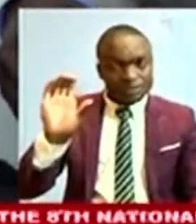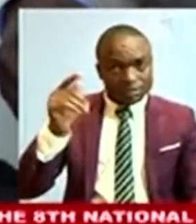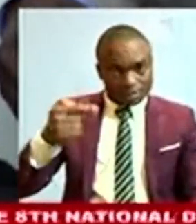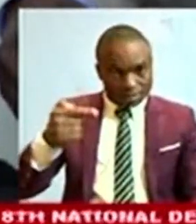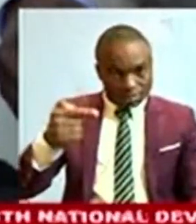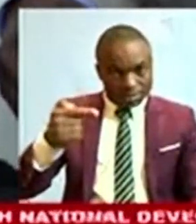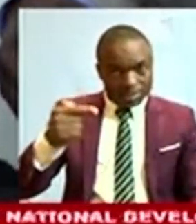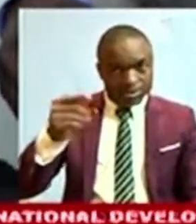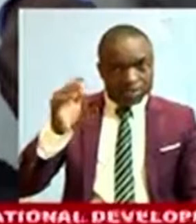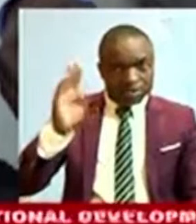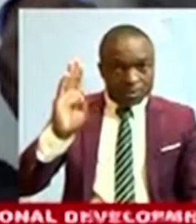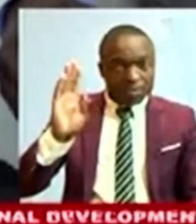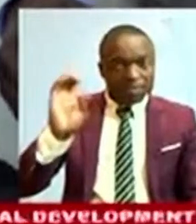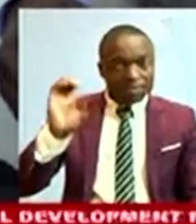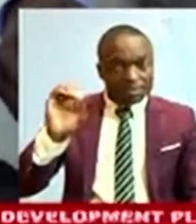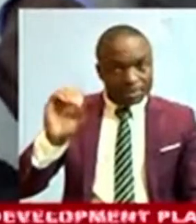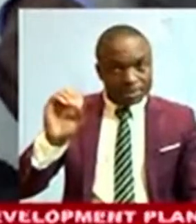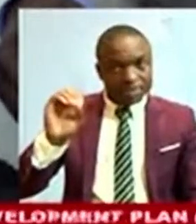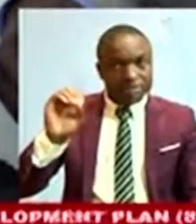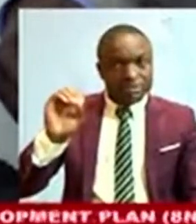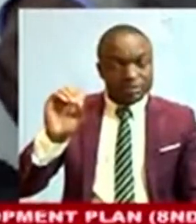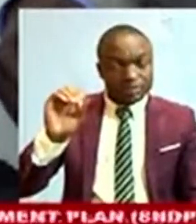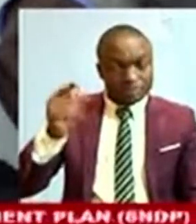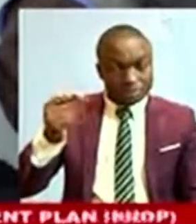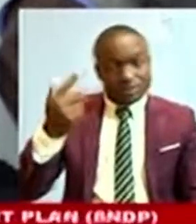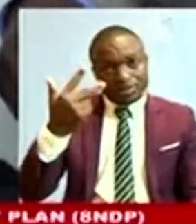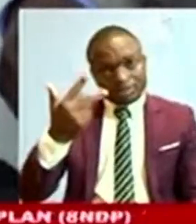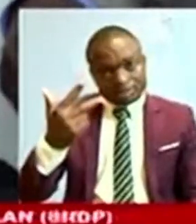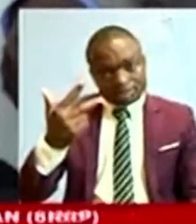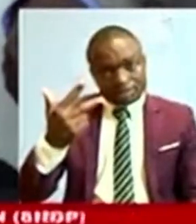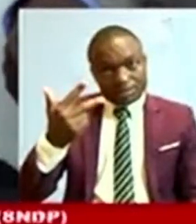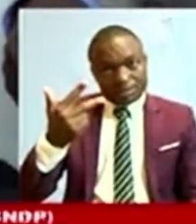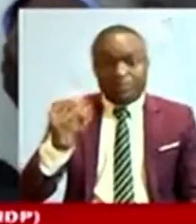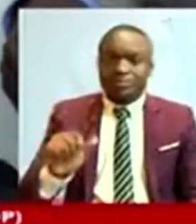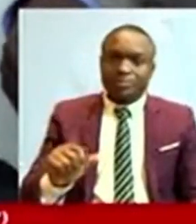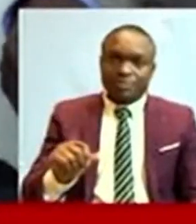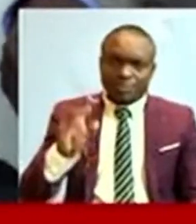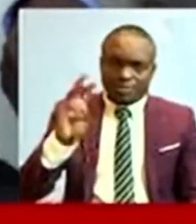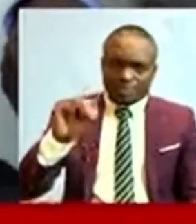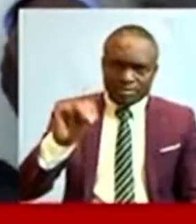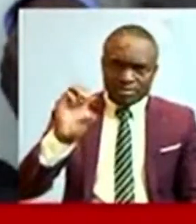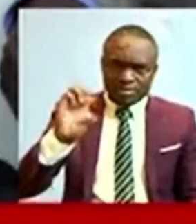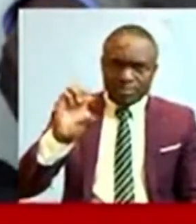OPV3, DPT3, measles,